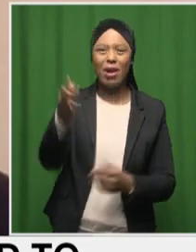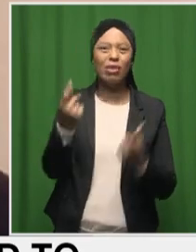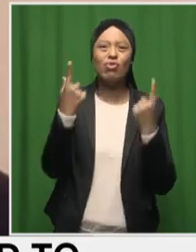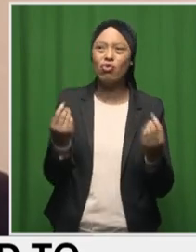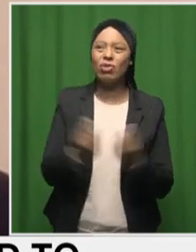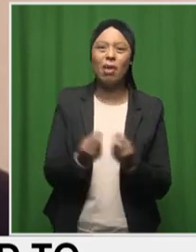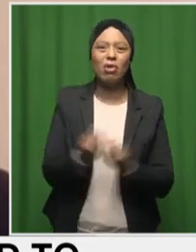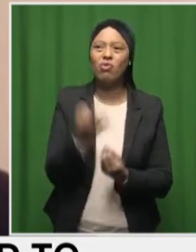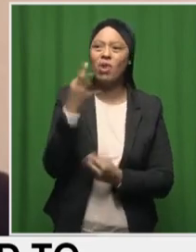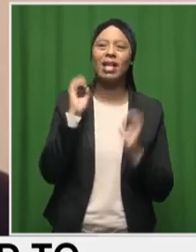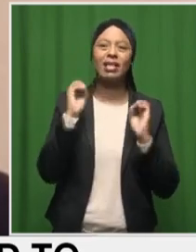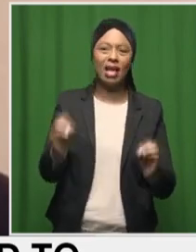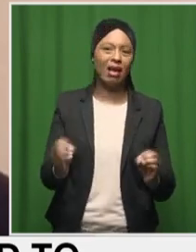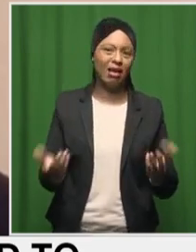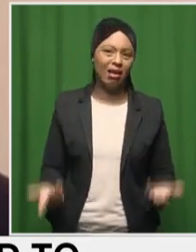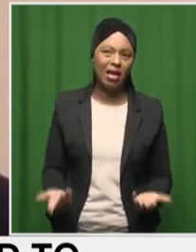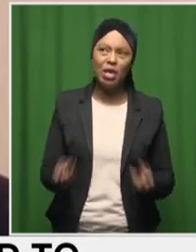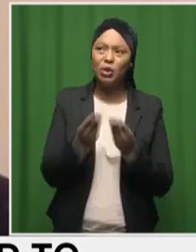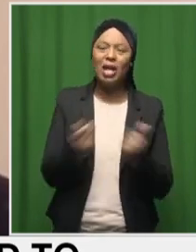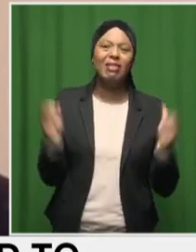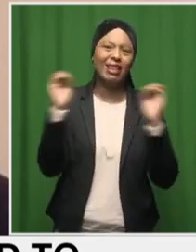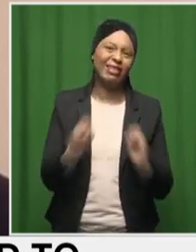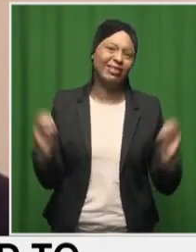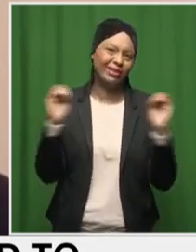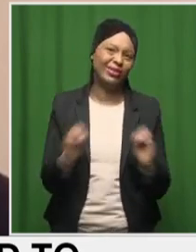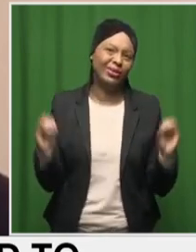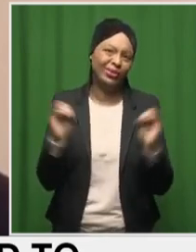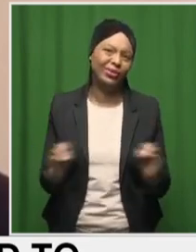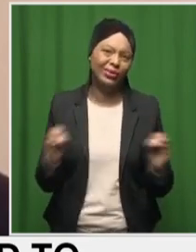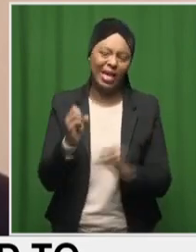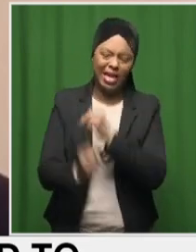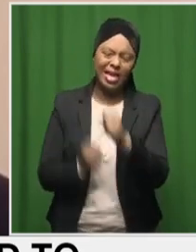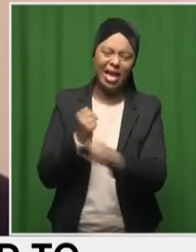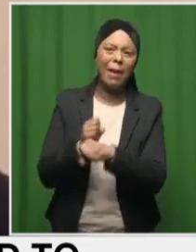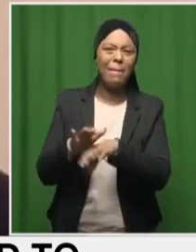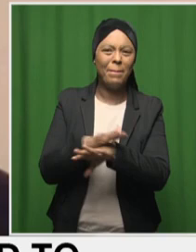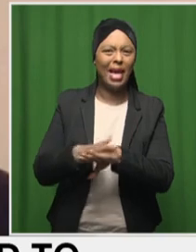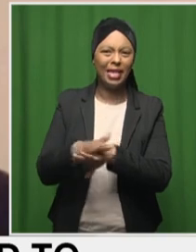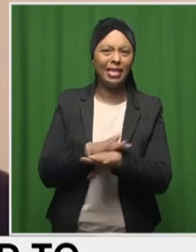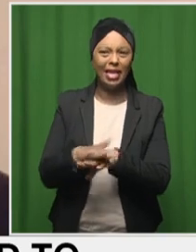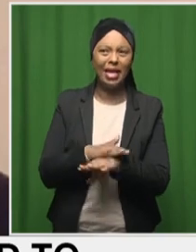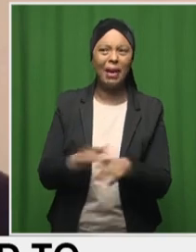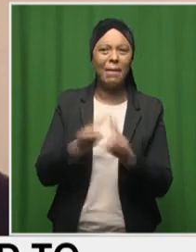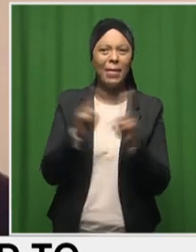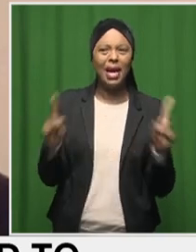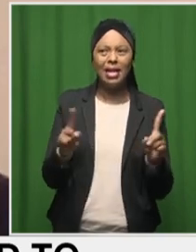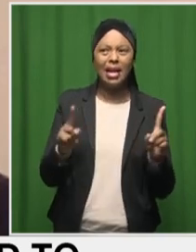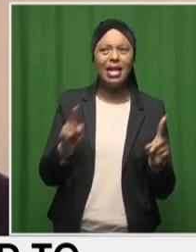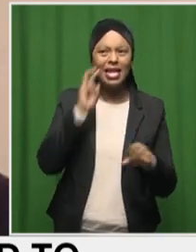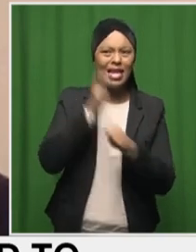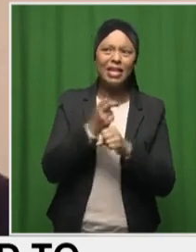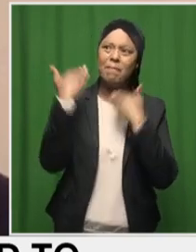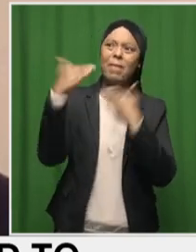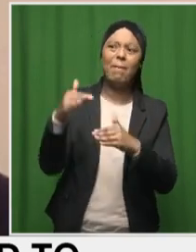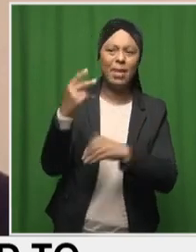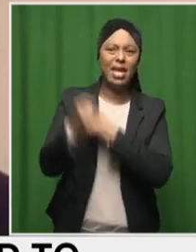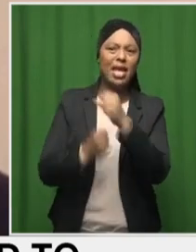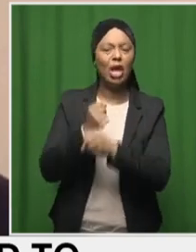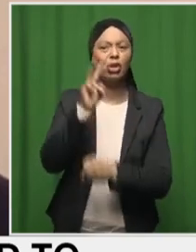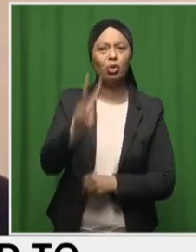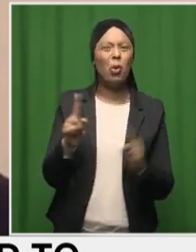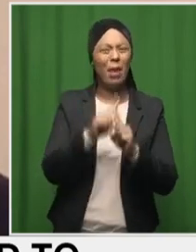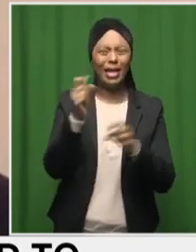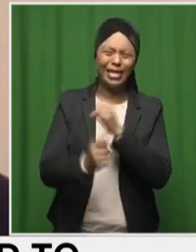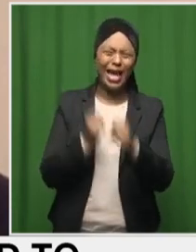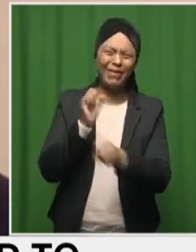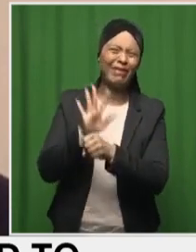right. Some basic stuff, something that within 2 years maximum, 15 years ago, we should have sorted it out. Two